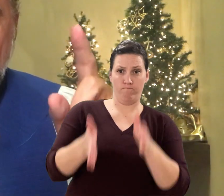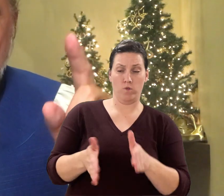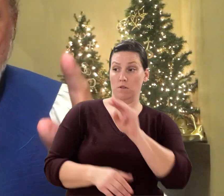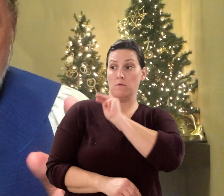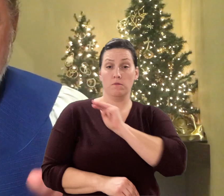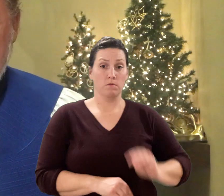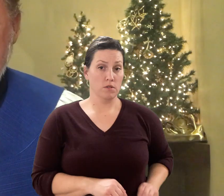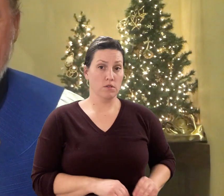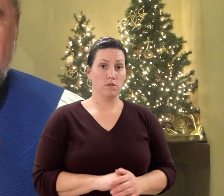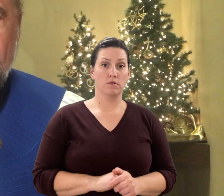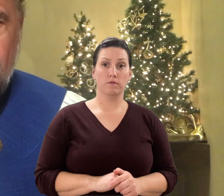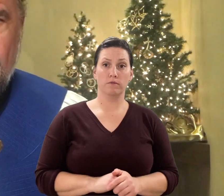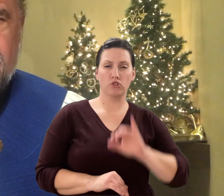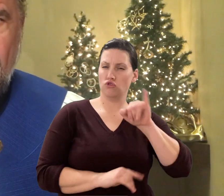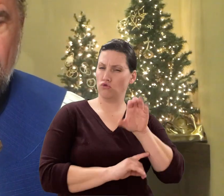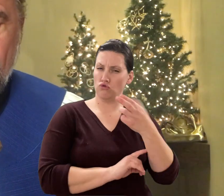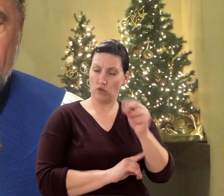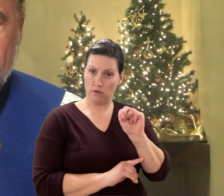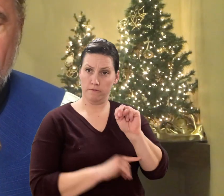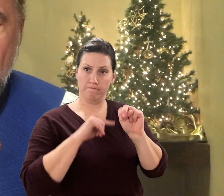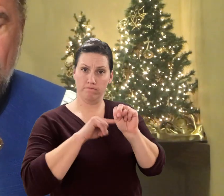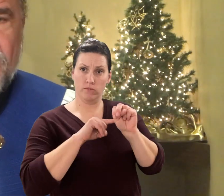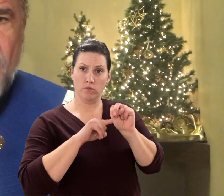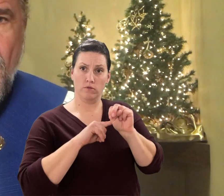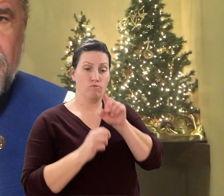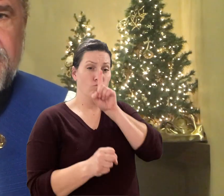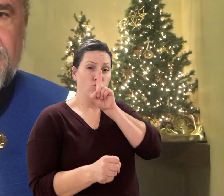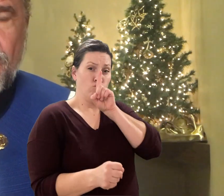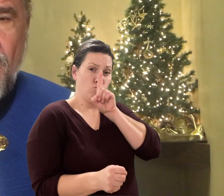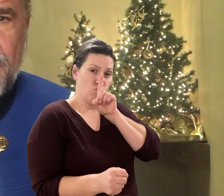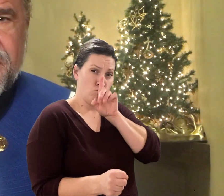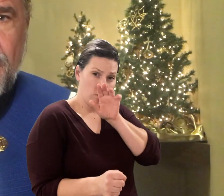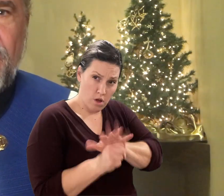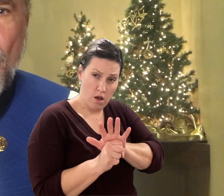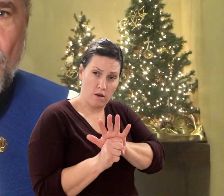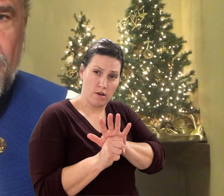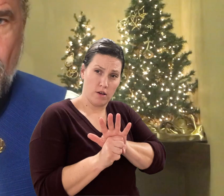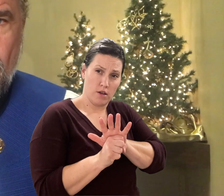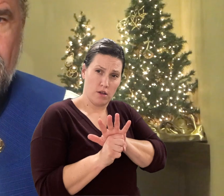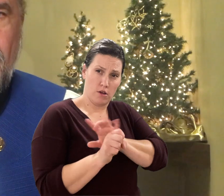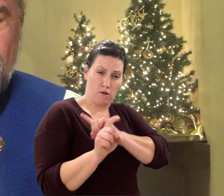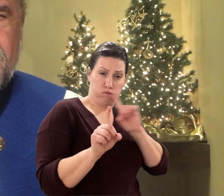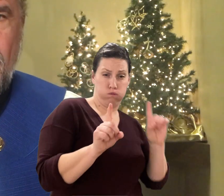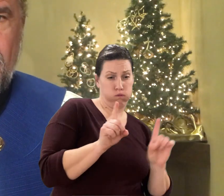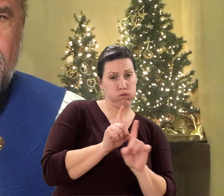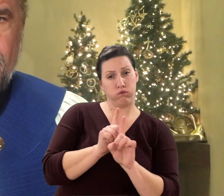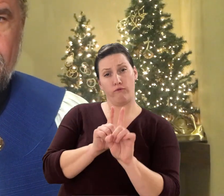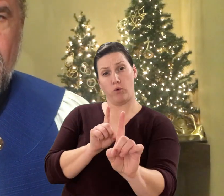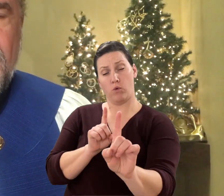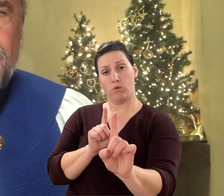official witness of the Messiah. John is the promised forerunner of the